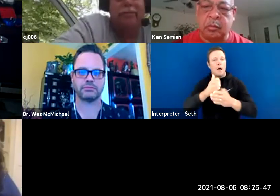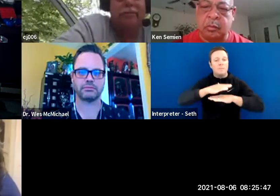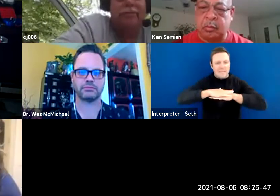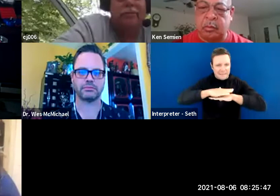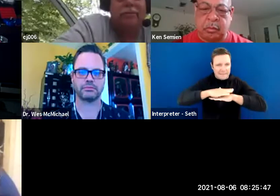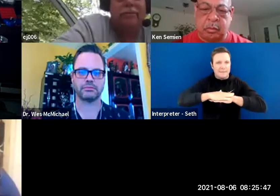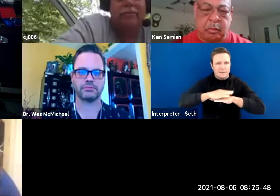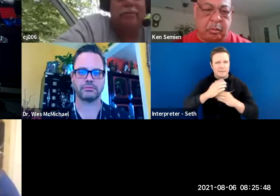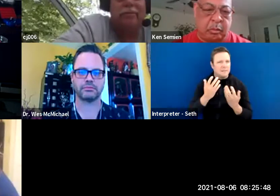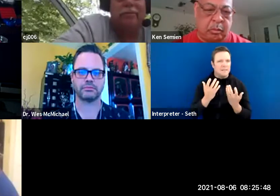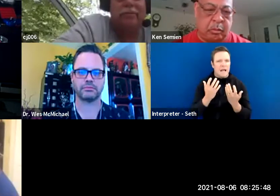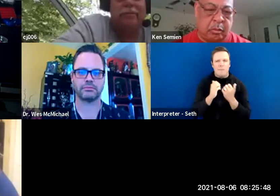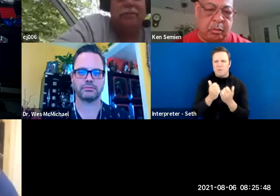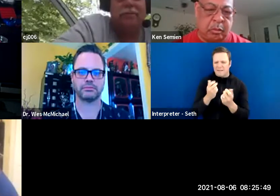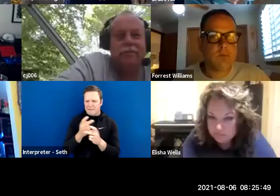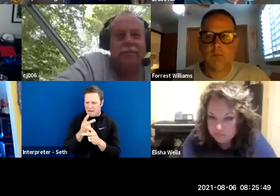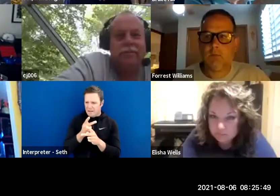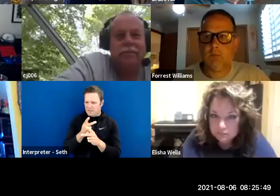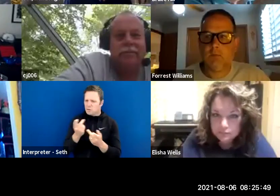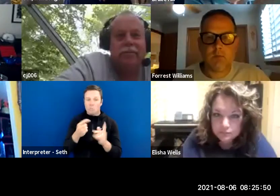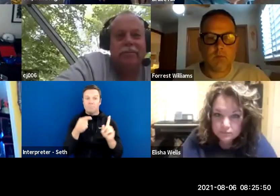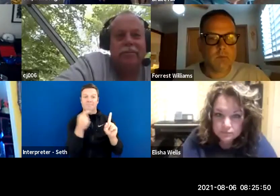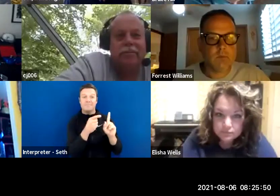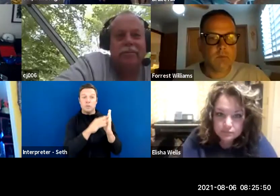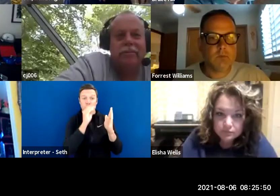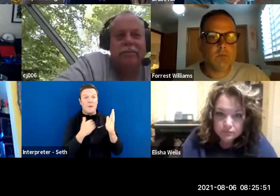through, where do we send students when they have a question